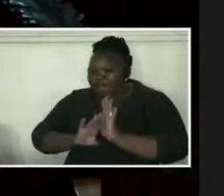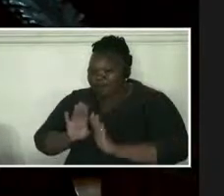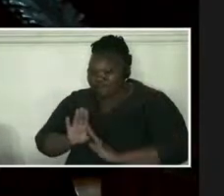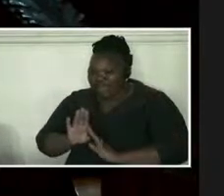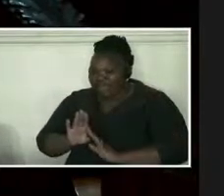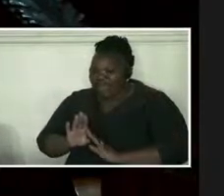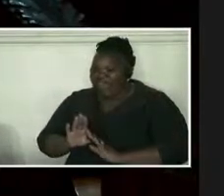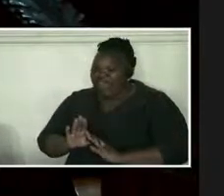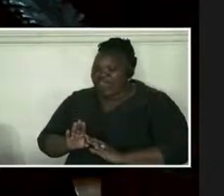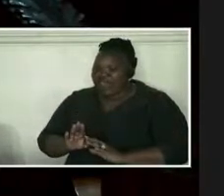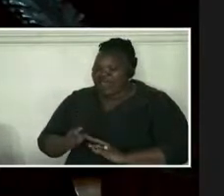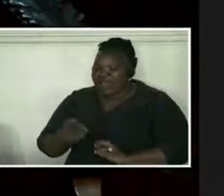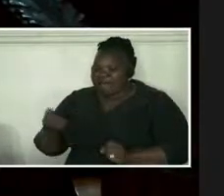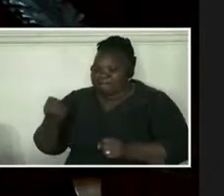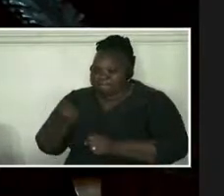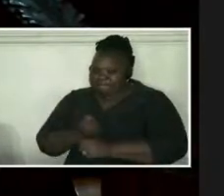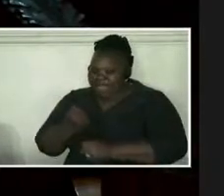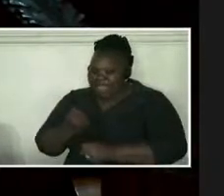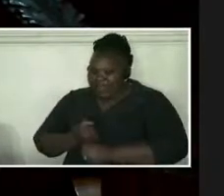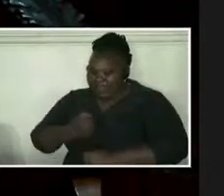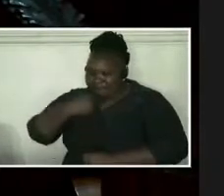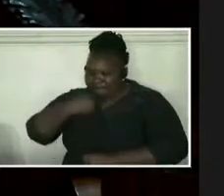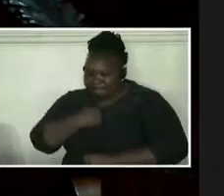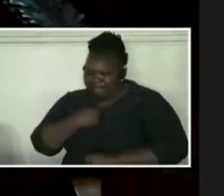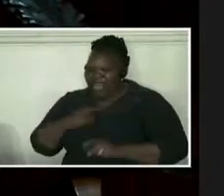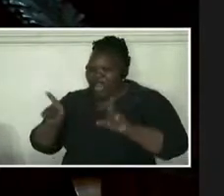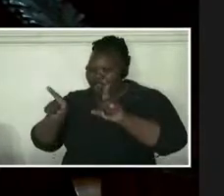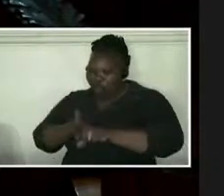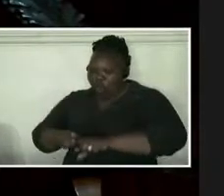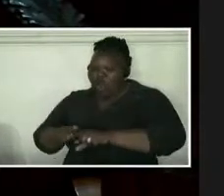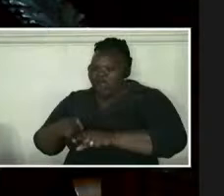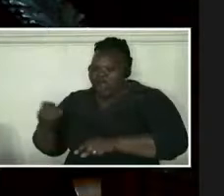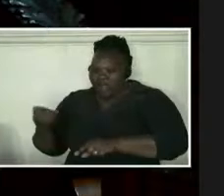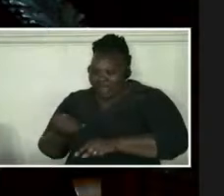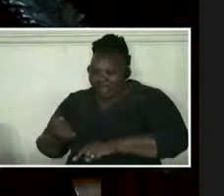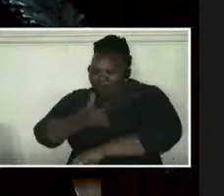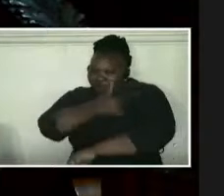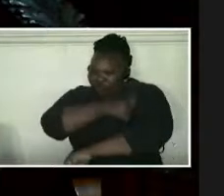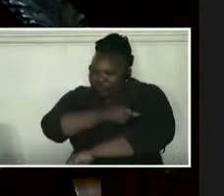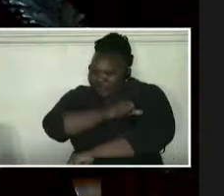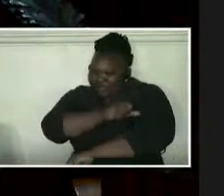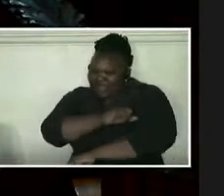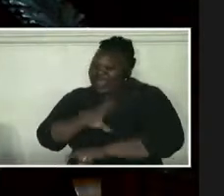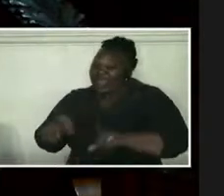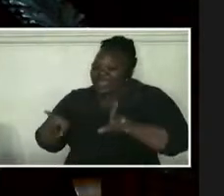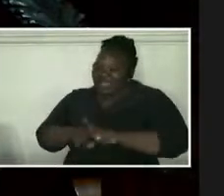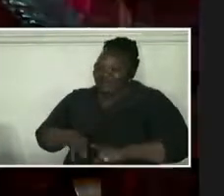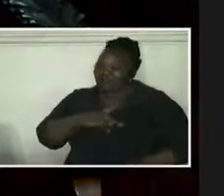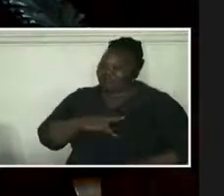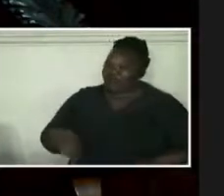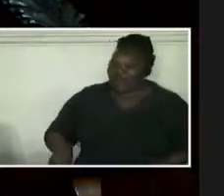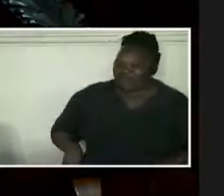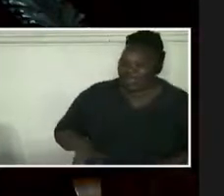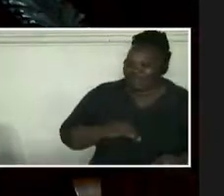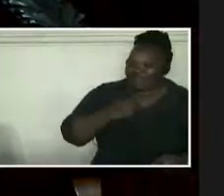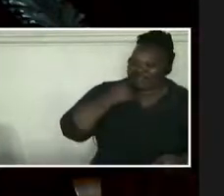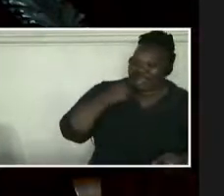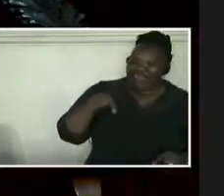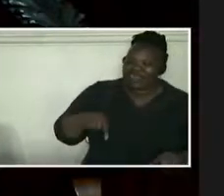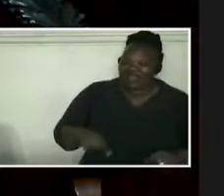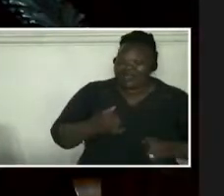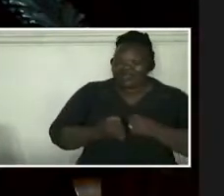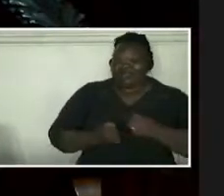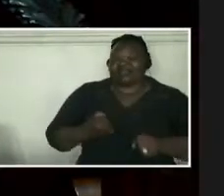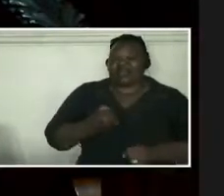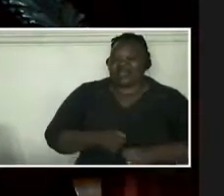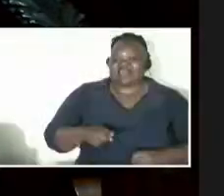me look like a hospital initiative as pronounced during the state of the province addressed by the premier of wasulu data this year this is a tool to